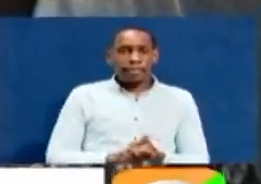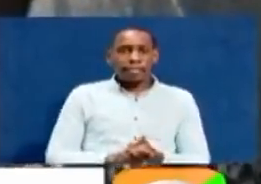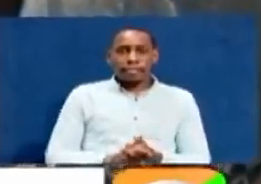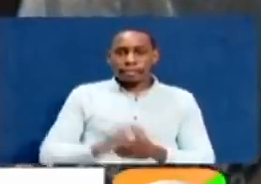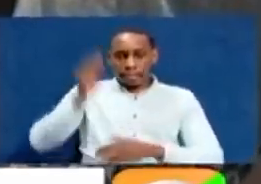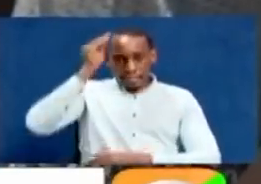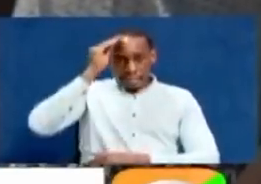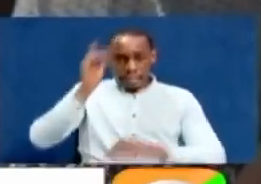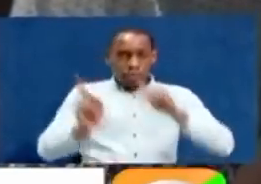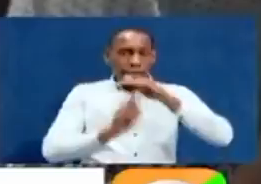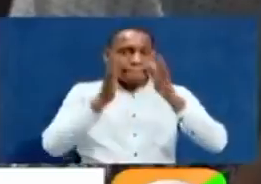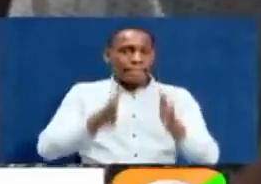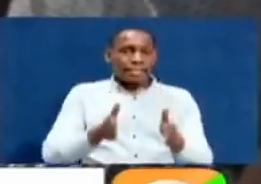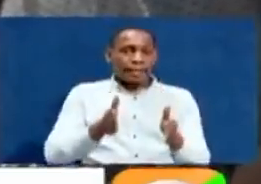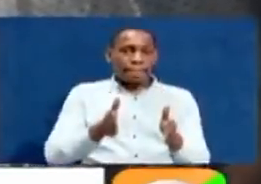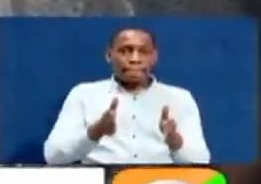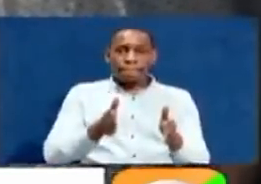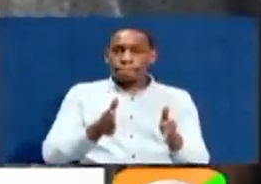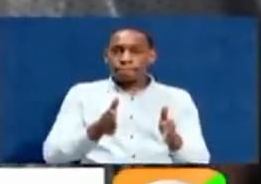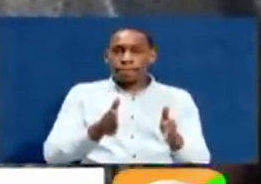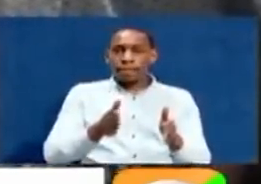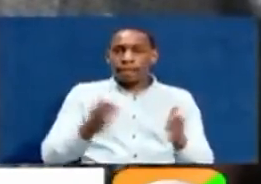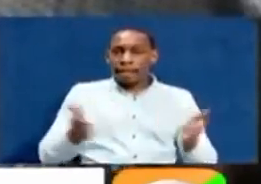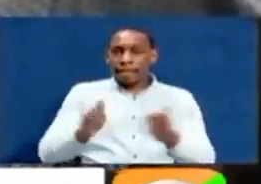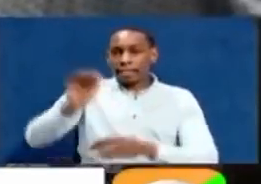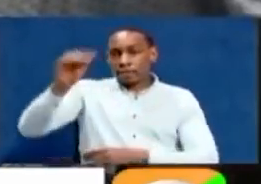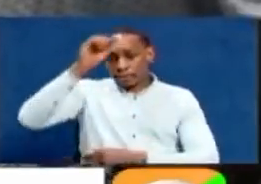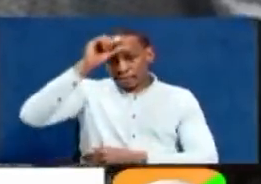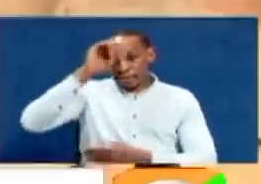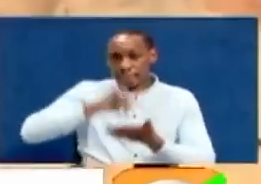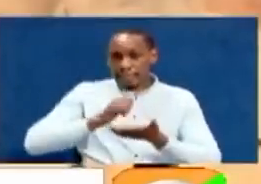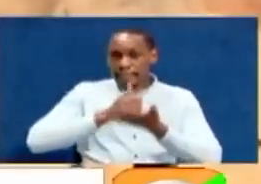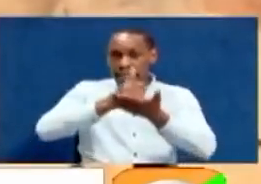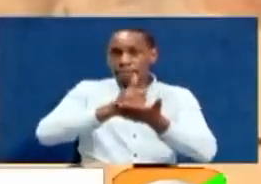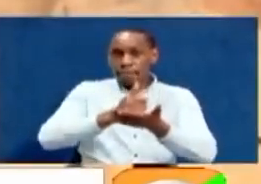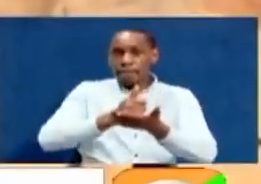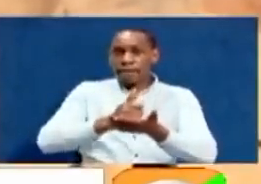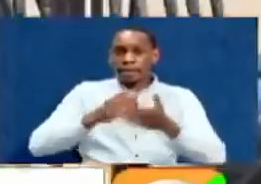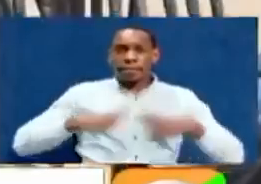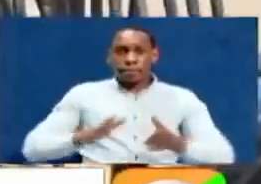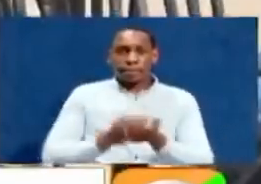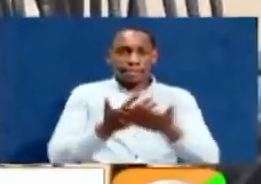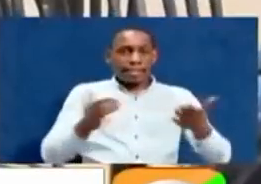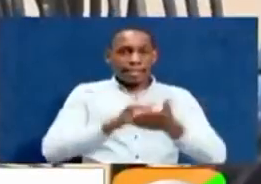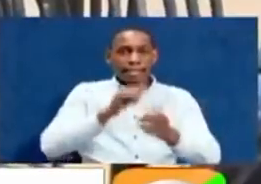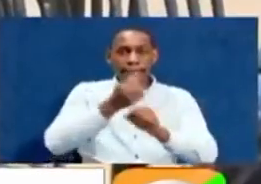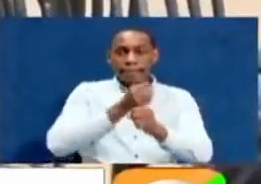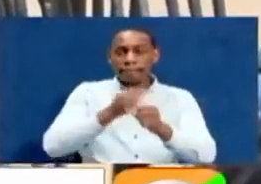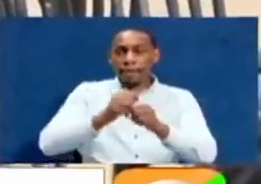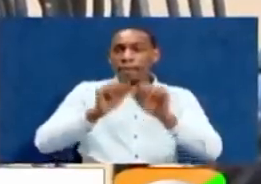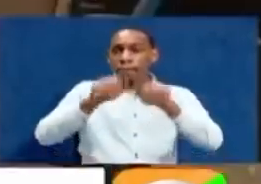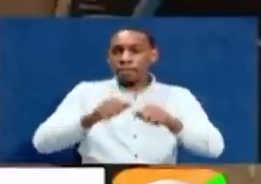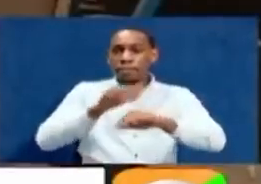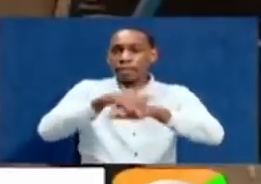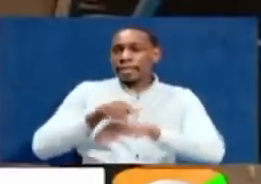The Education Cabinet Secretary, Professor George Magoha, urged the county government to assist the artisans with tools to make them eligible